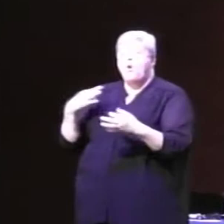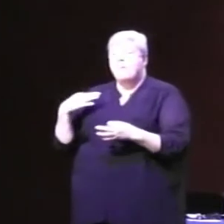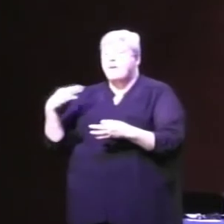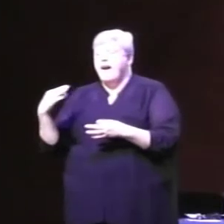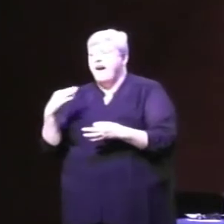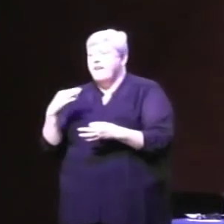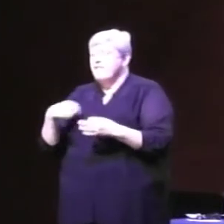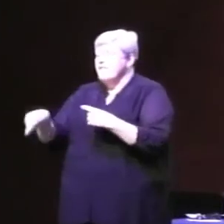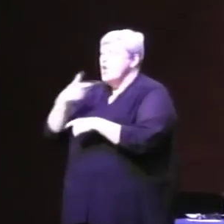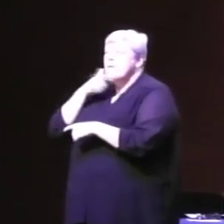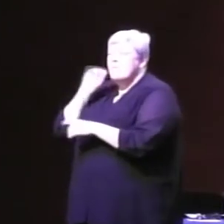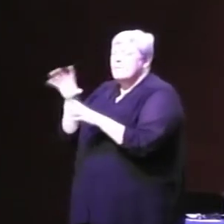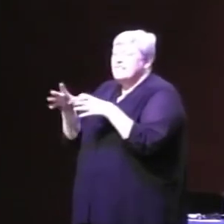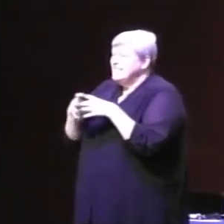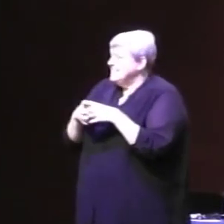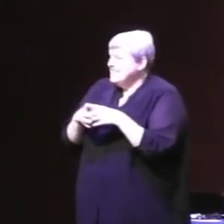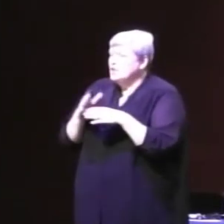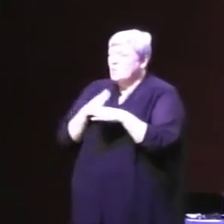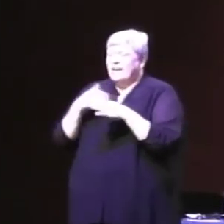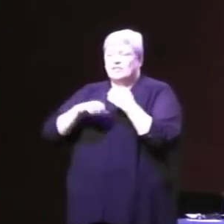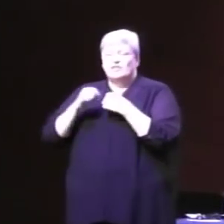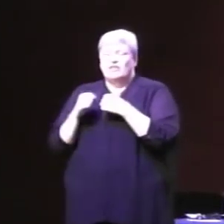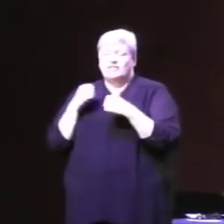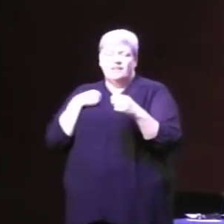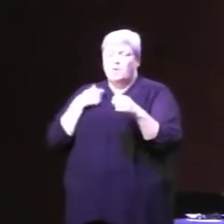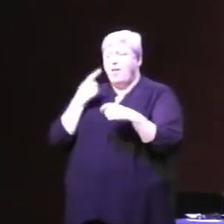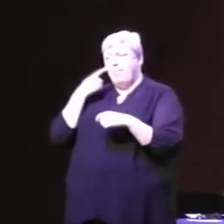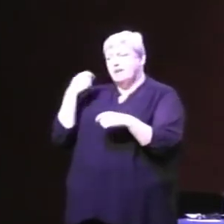too drunk last night for to be able to read this, but I'll give it a try.